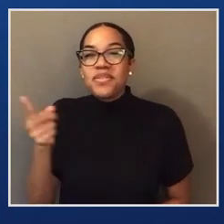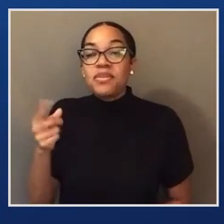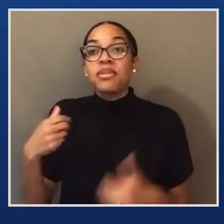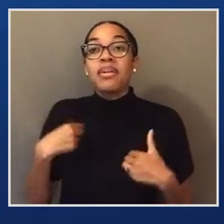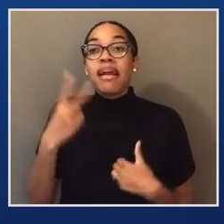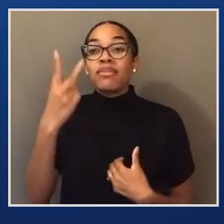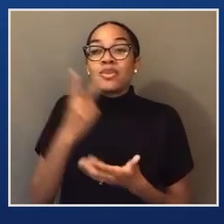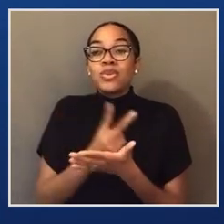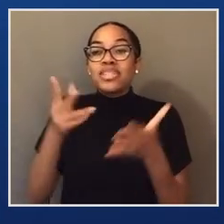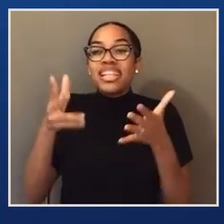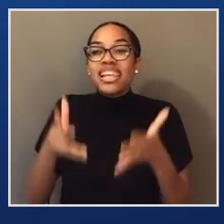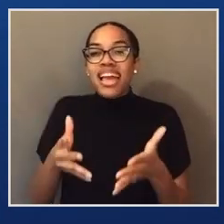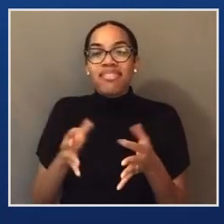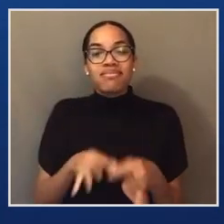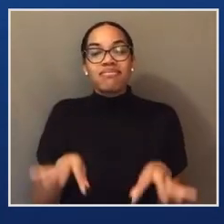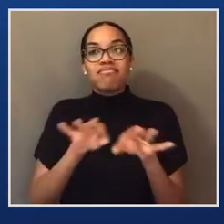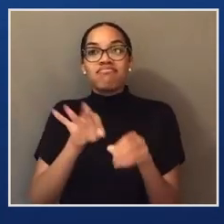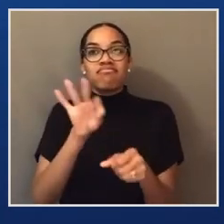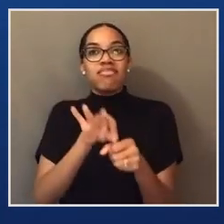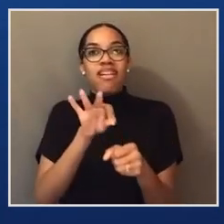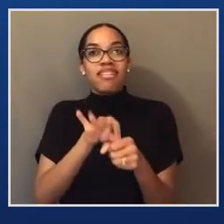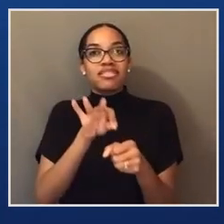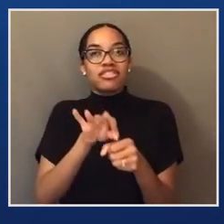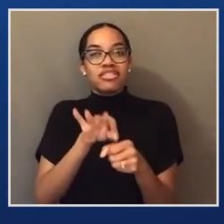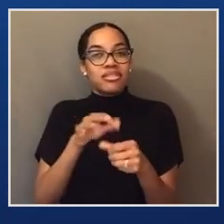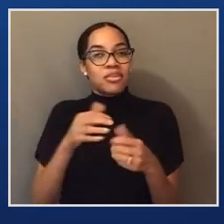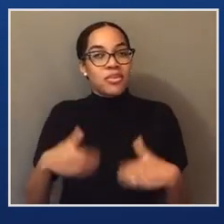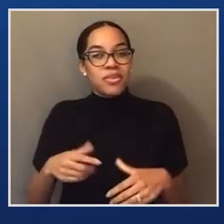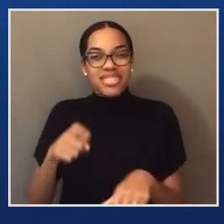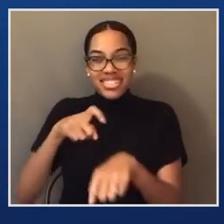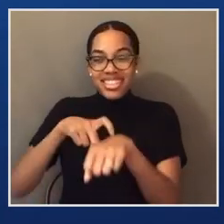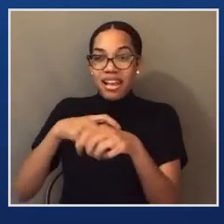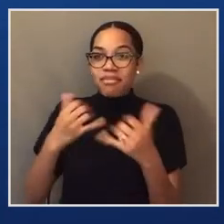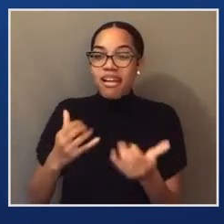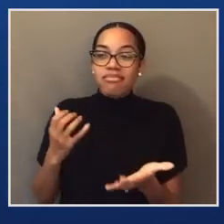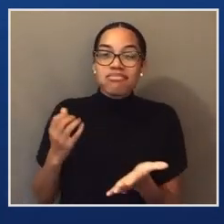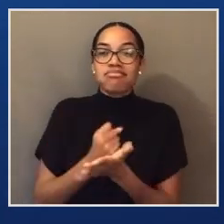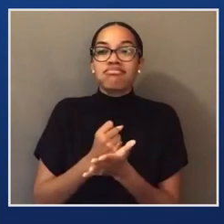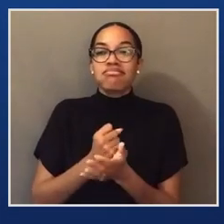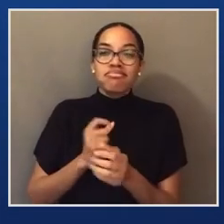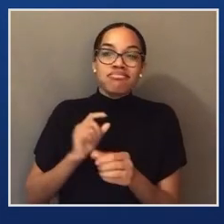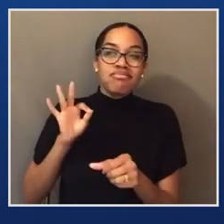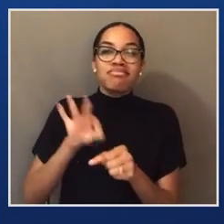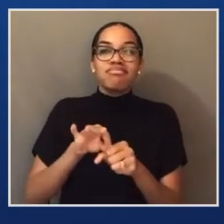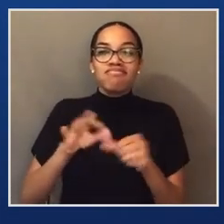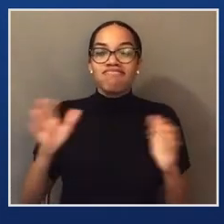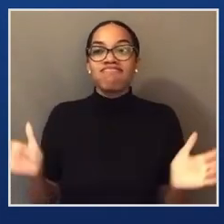our lives, and it is time to mobilize. Join the HBCU community at